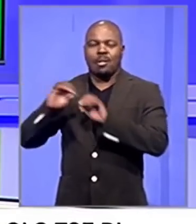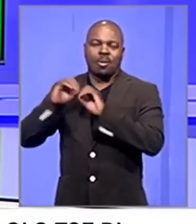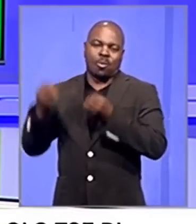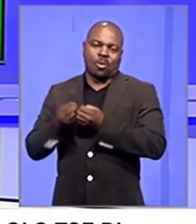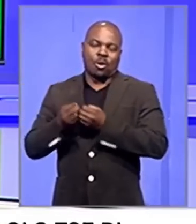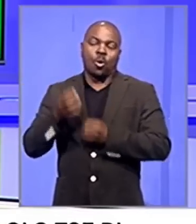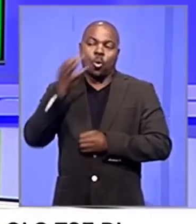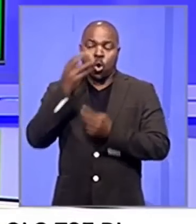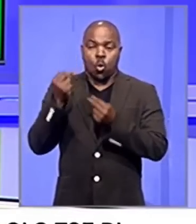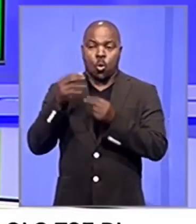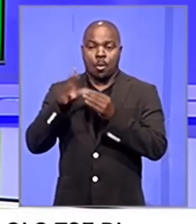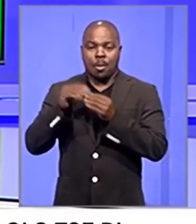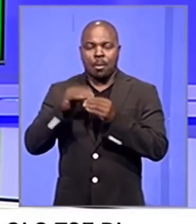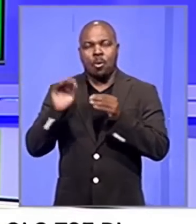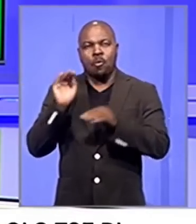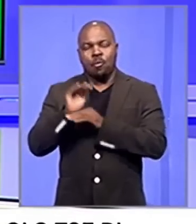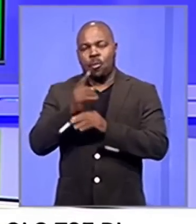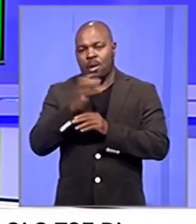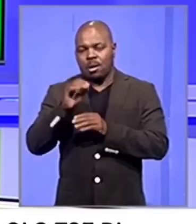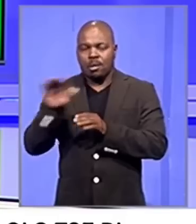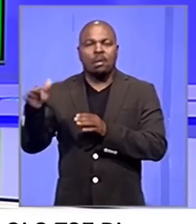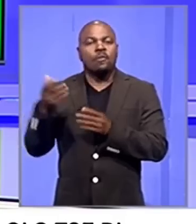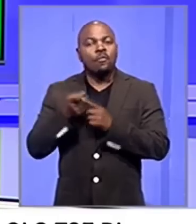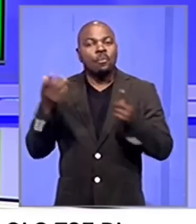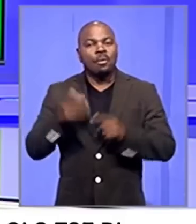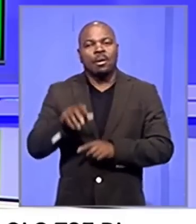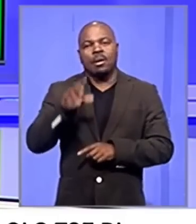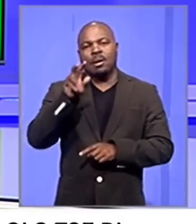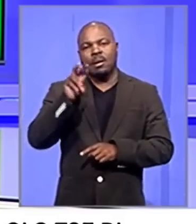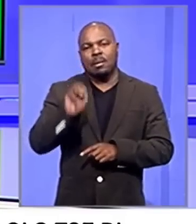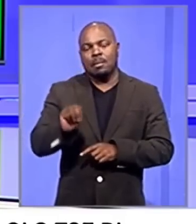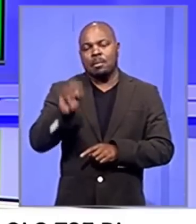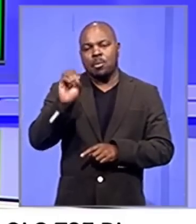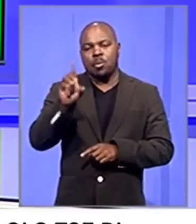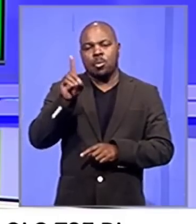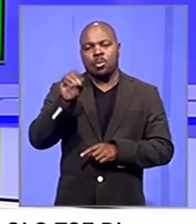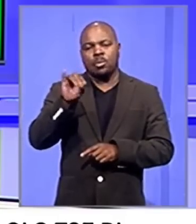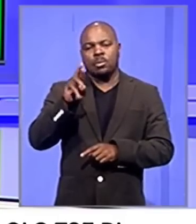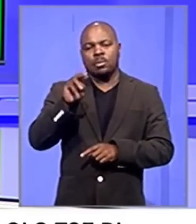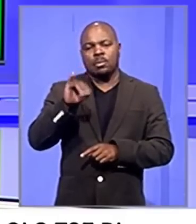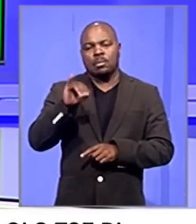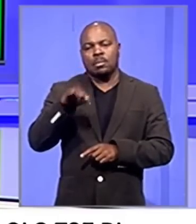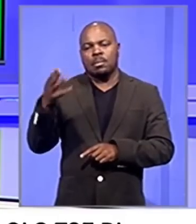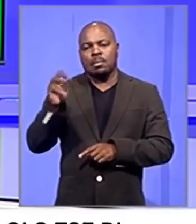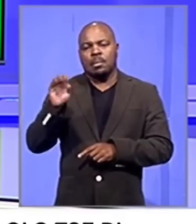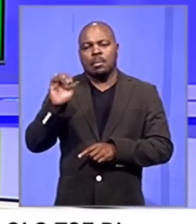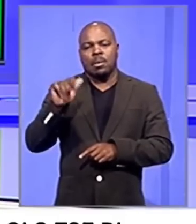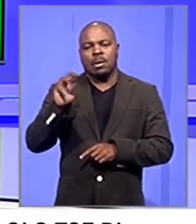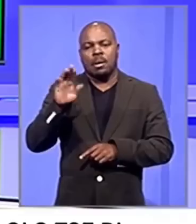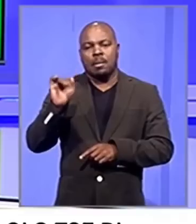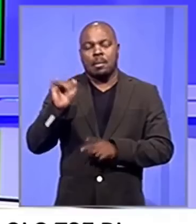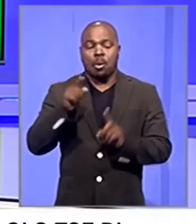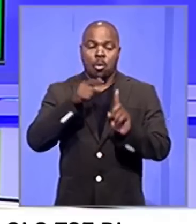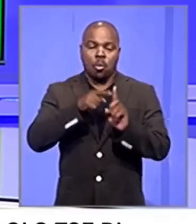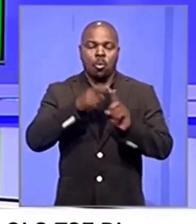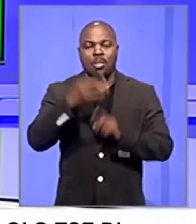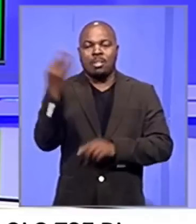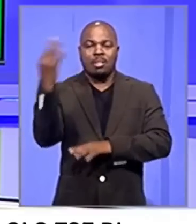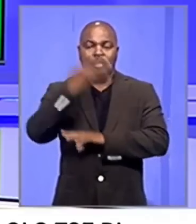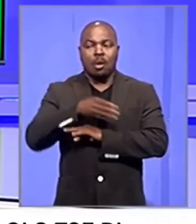ditokololo tse dintšhwa tseo di le 100 di tswa kwa sedikeng sa ngaka Modiri Molema. Mashaba o ne a le mo leetong la malatsi a le mararo